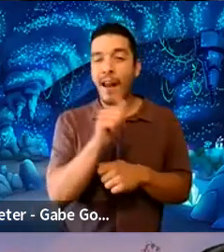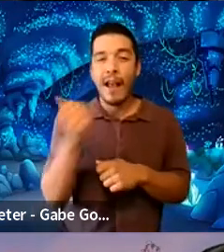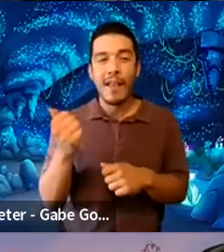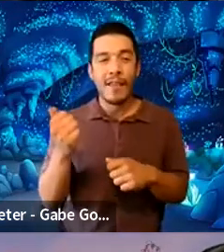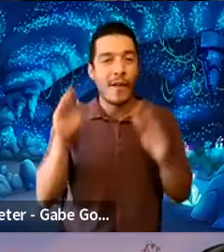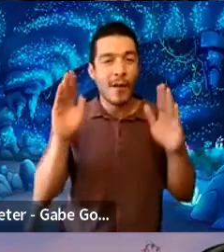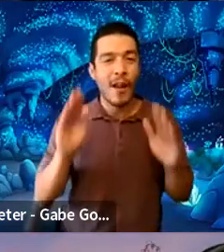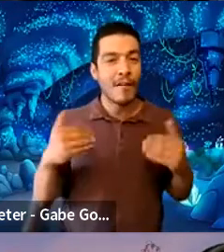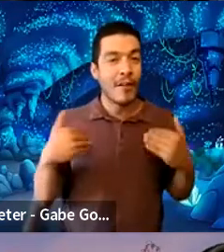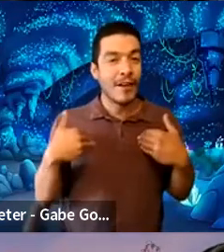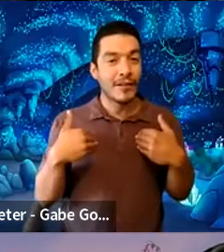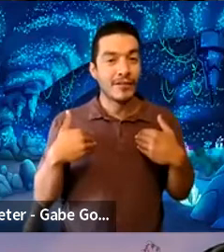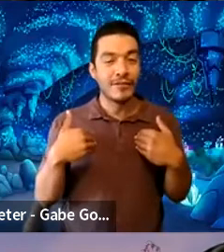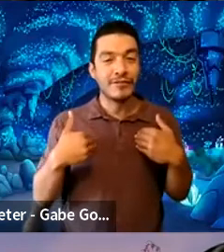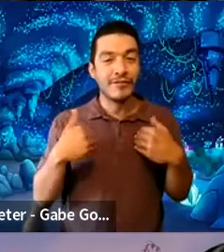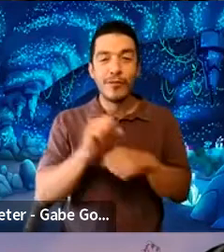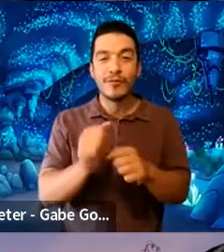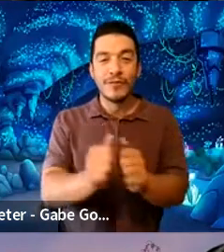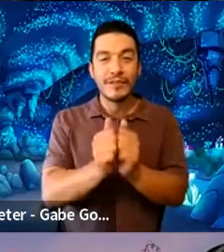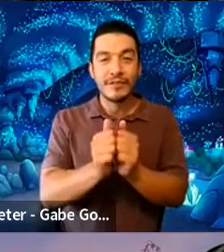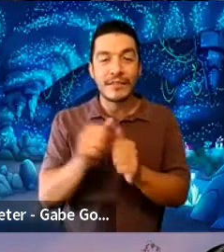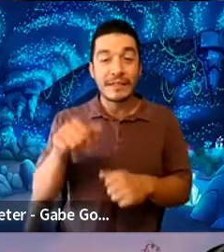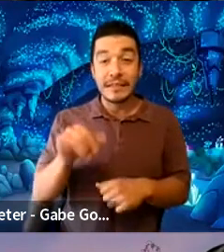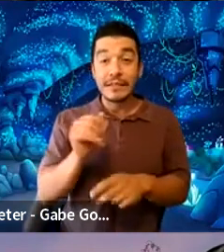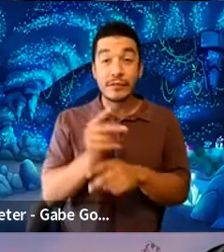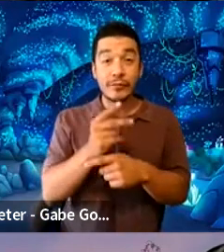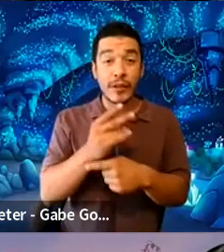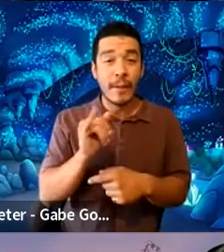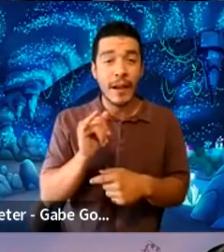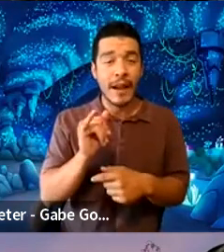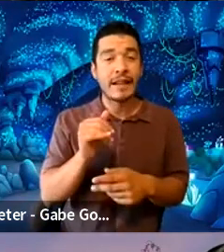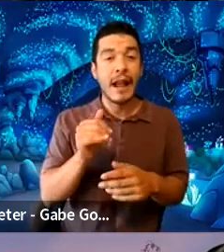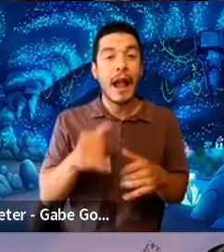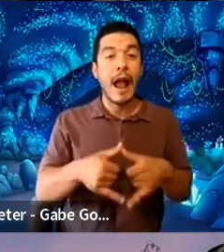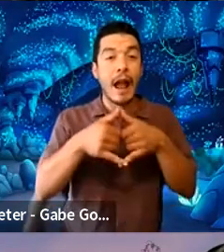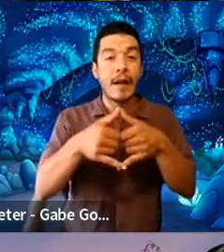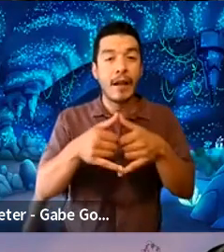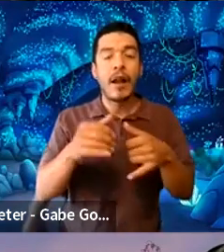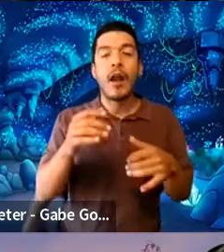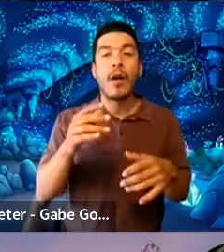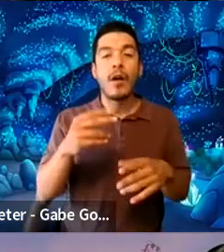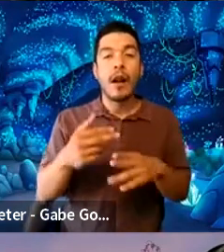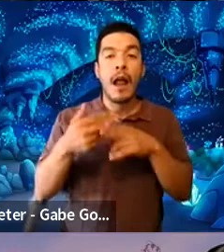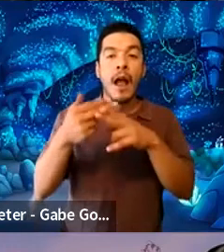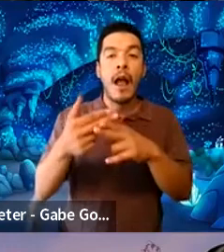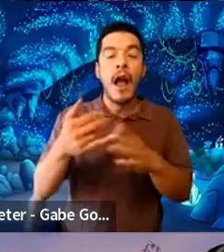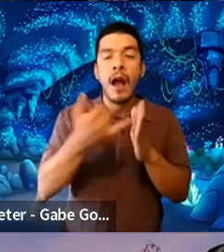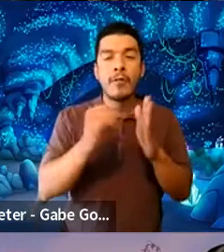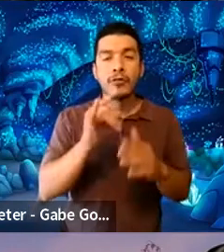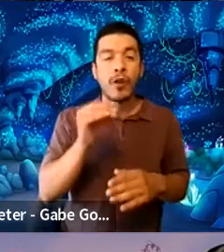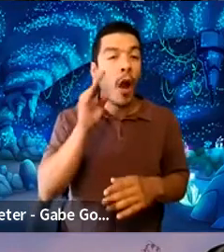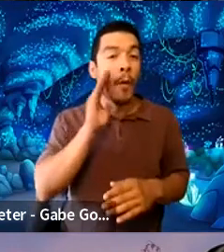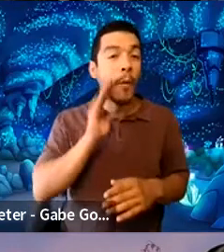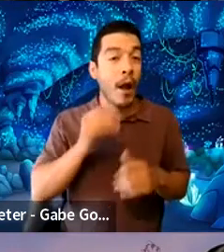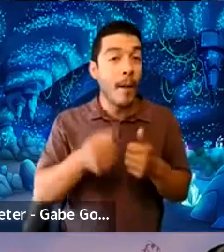creatures coexist. And the series is produced by Academy Award nominated animation studio Brown Bag, which